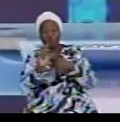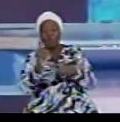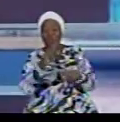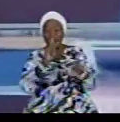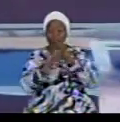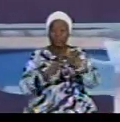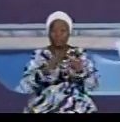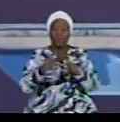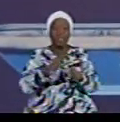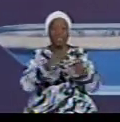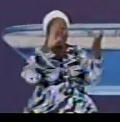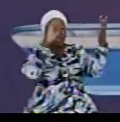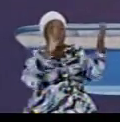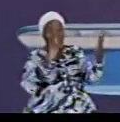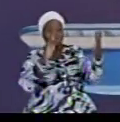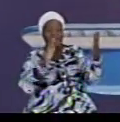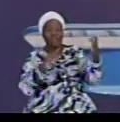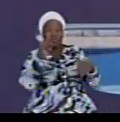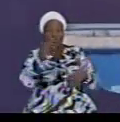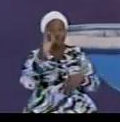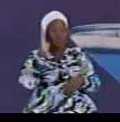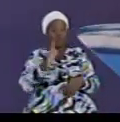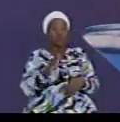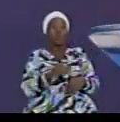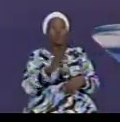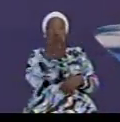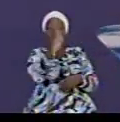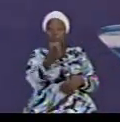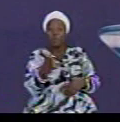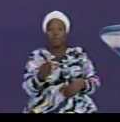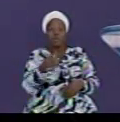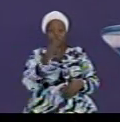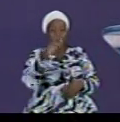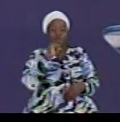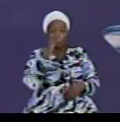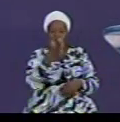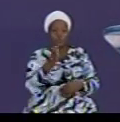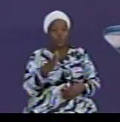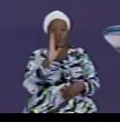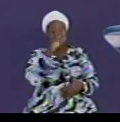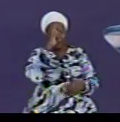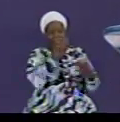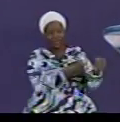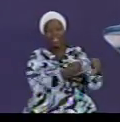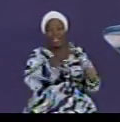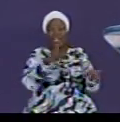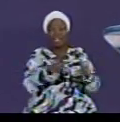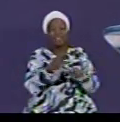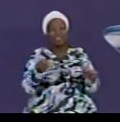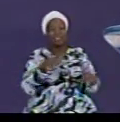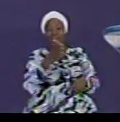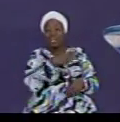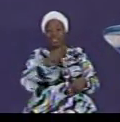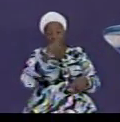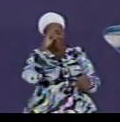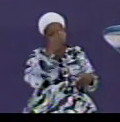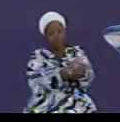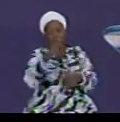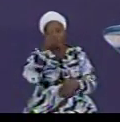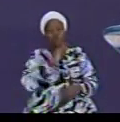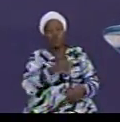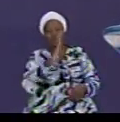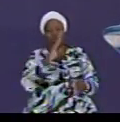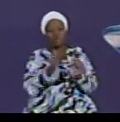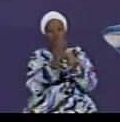people expect you will compromise, you will not compromise, and the Son of God will be with you, abide with you